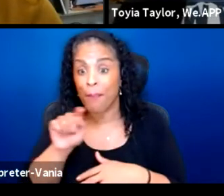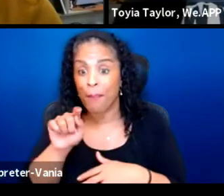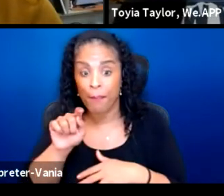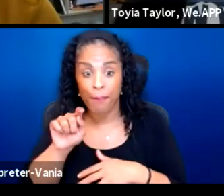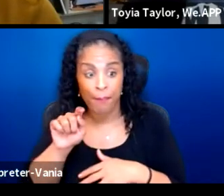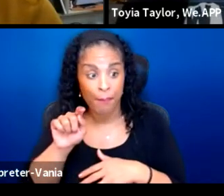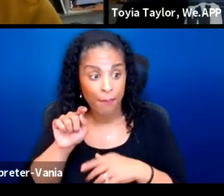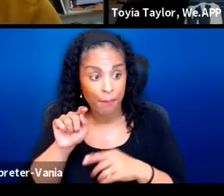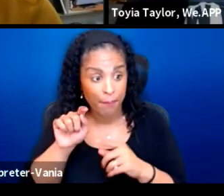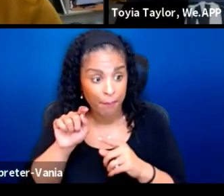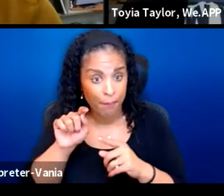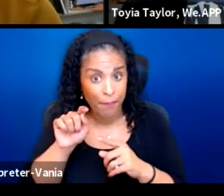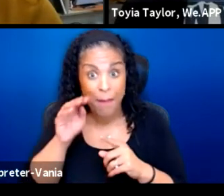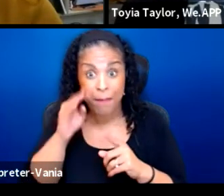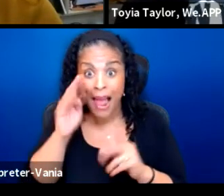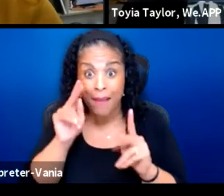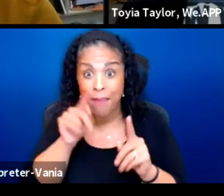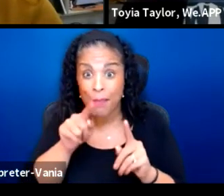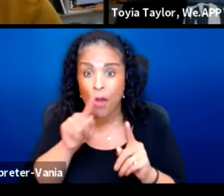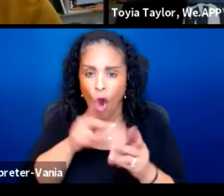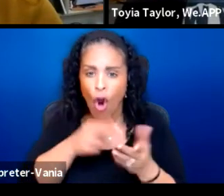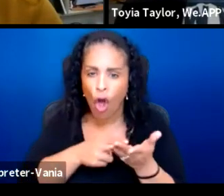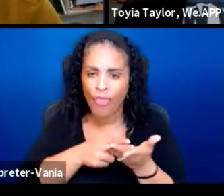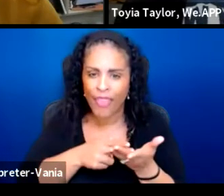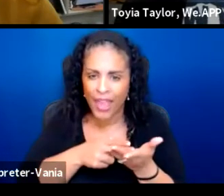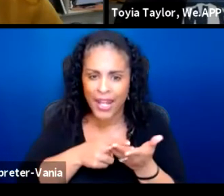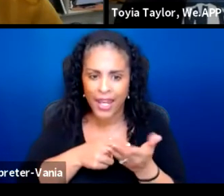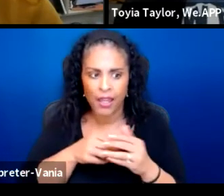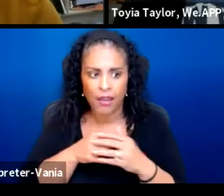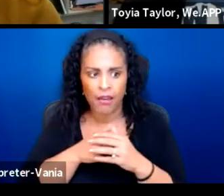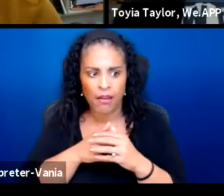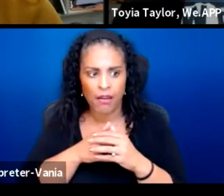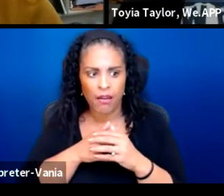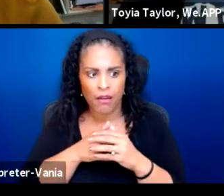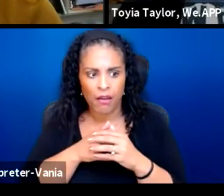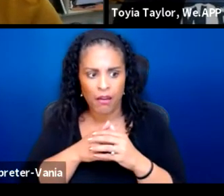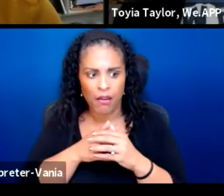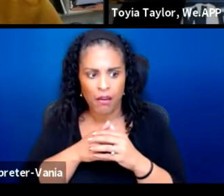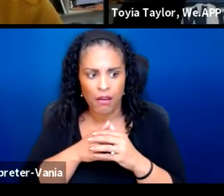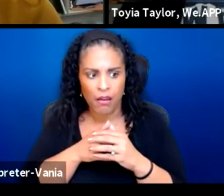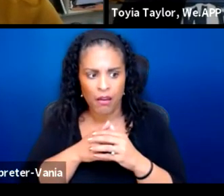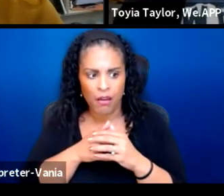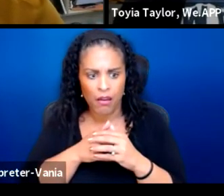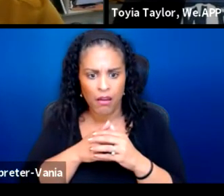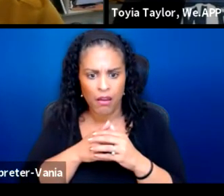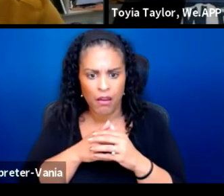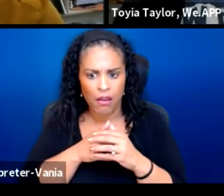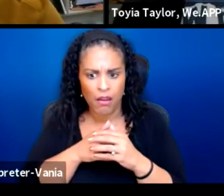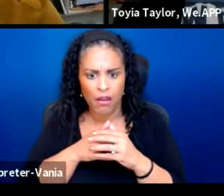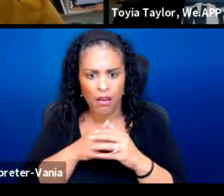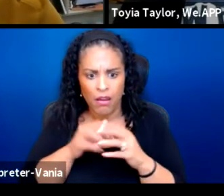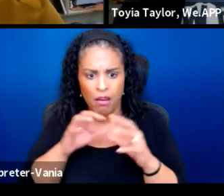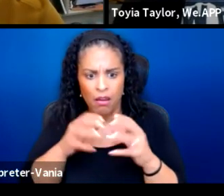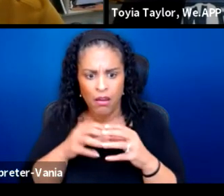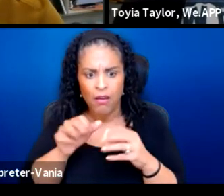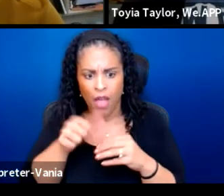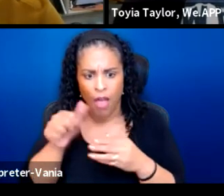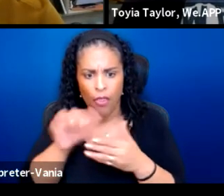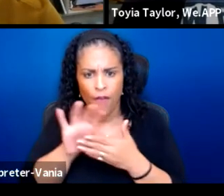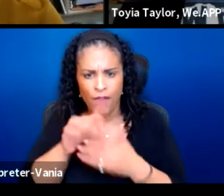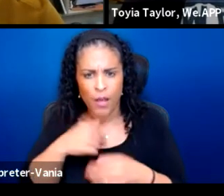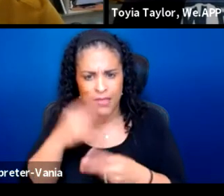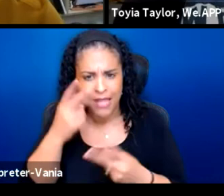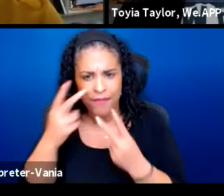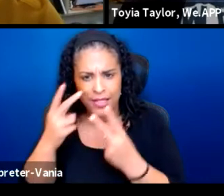are authentic, like The Color Purple, there's a couple other films that I've seen, that